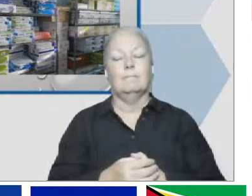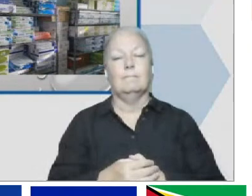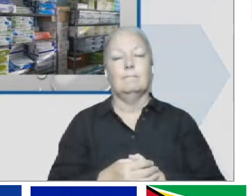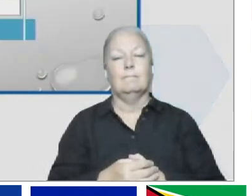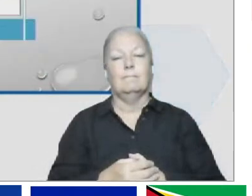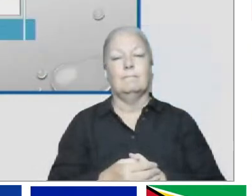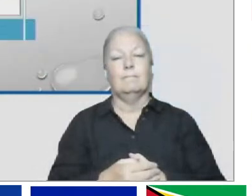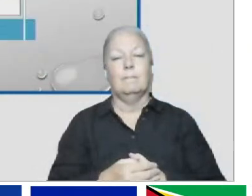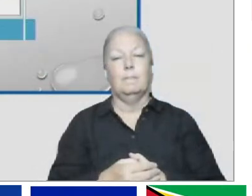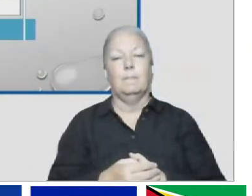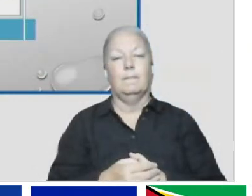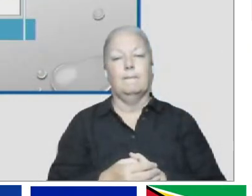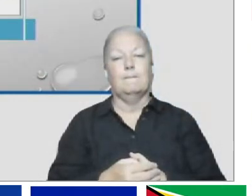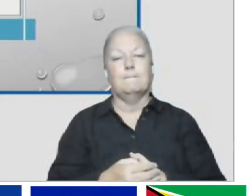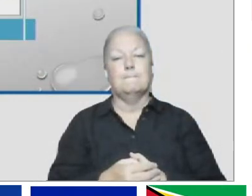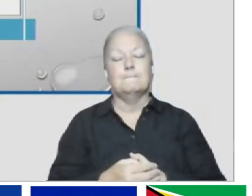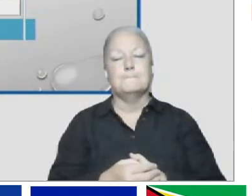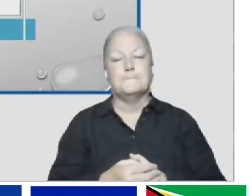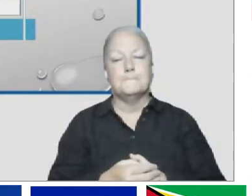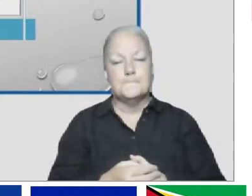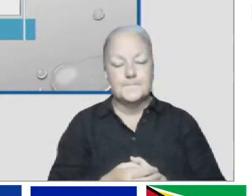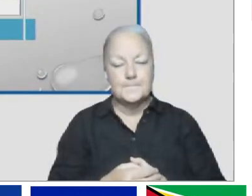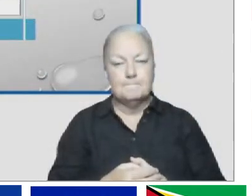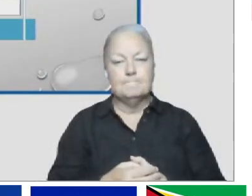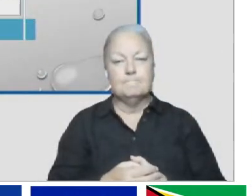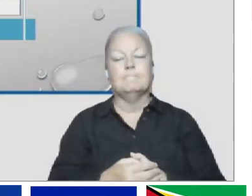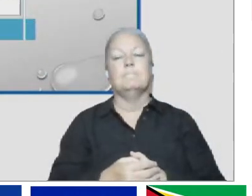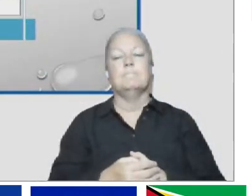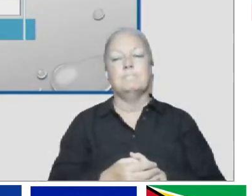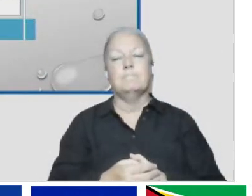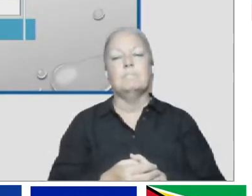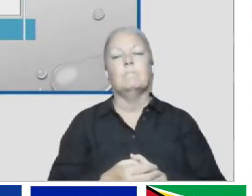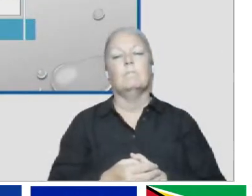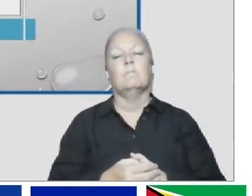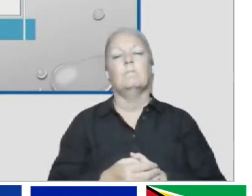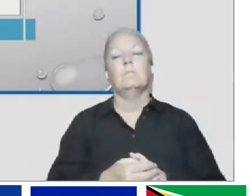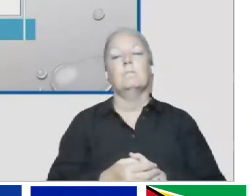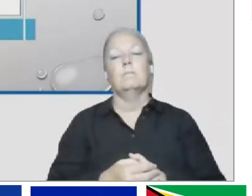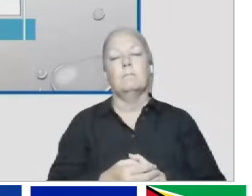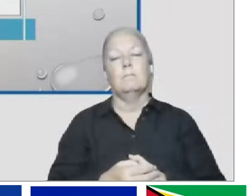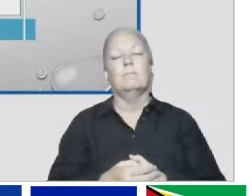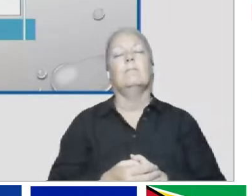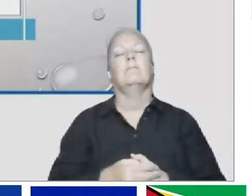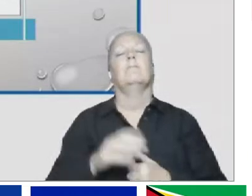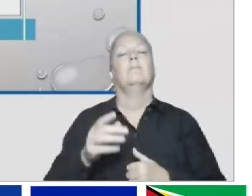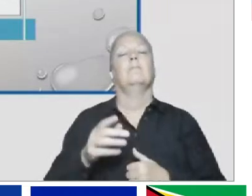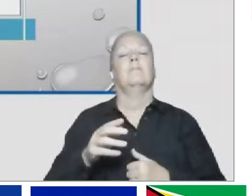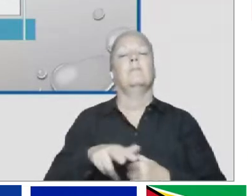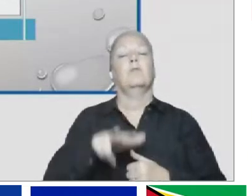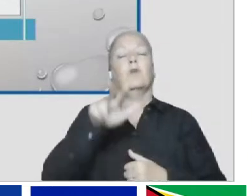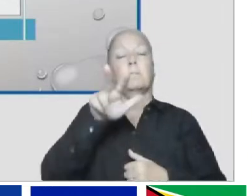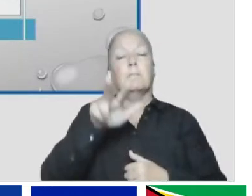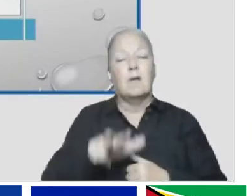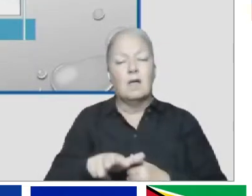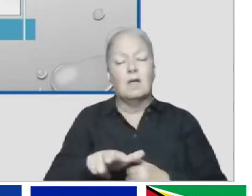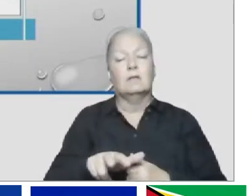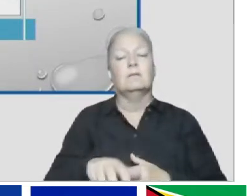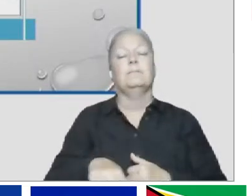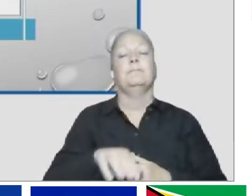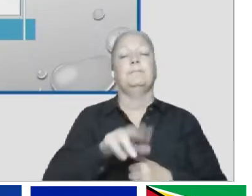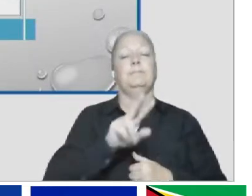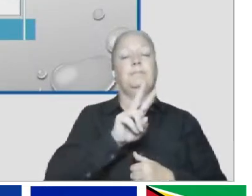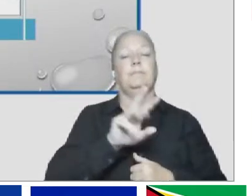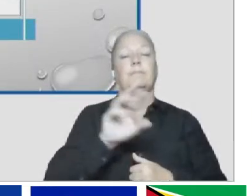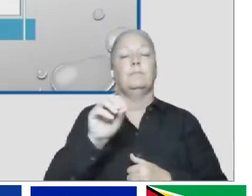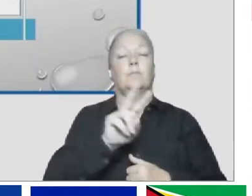A recovery on March 11, 2020, on the same day that the pandemic was declared